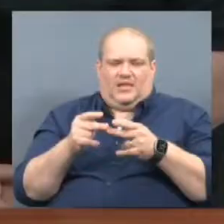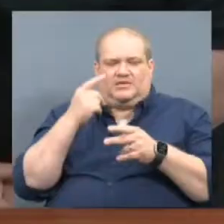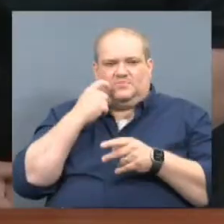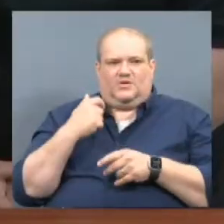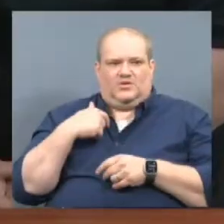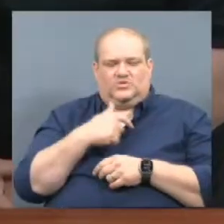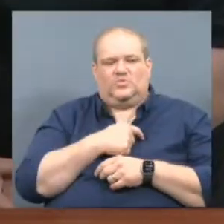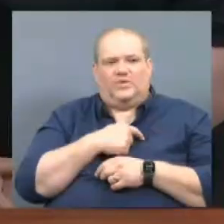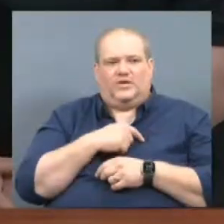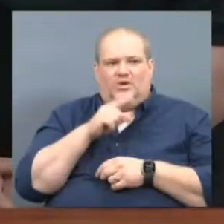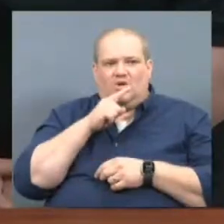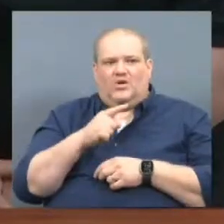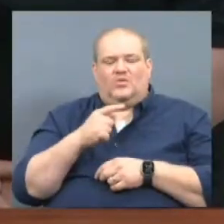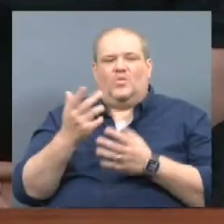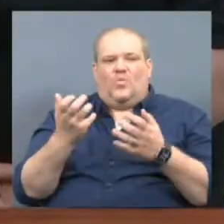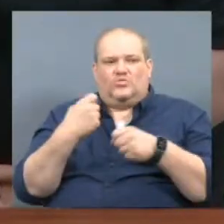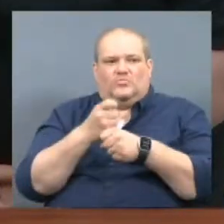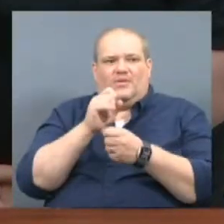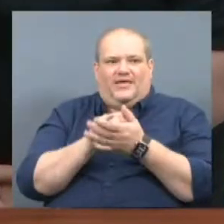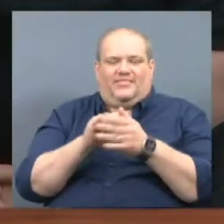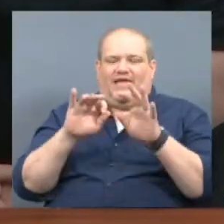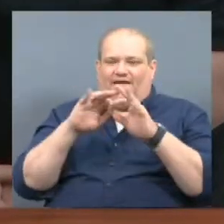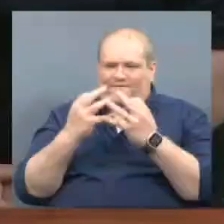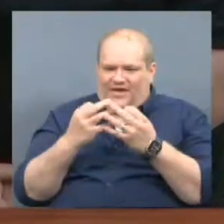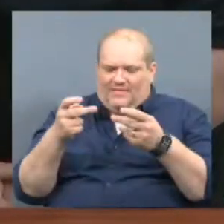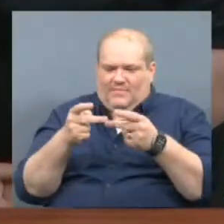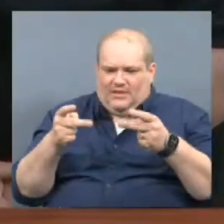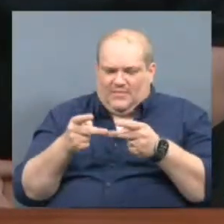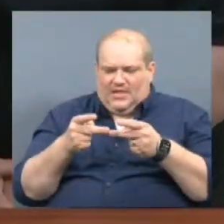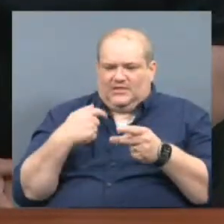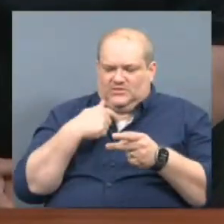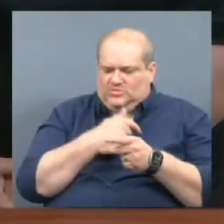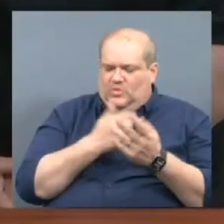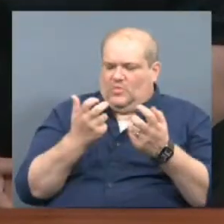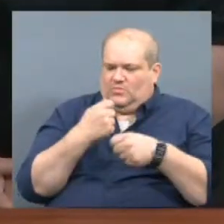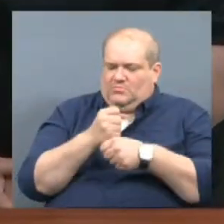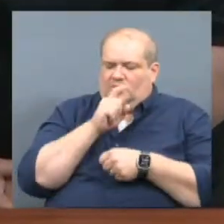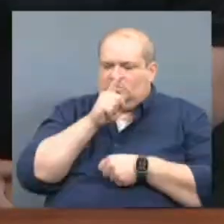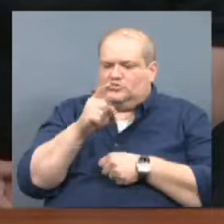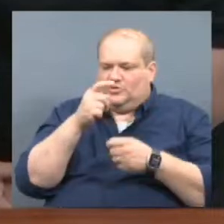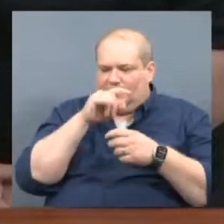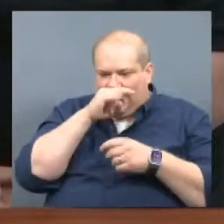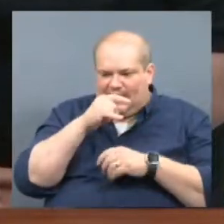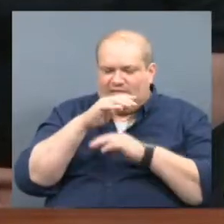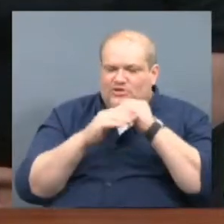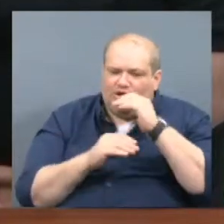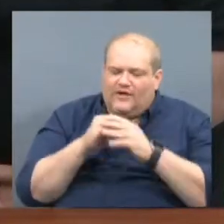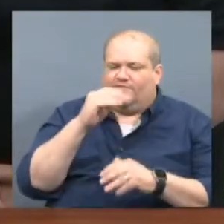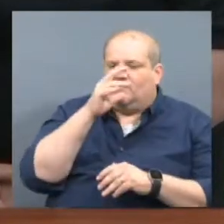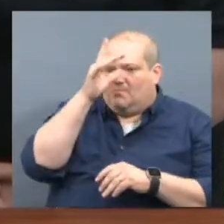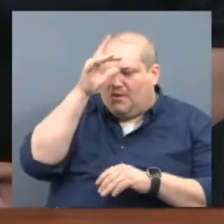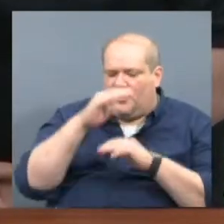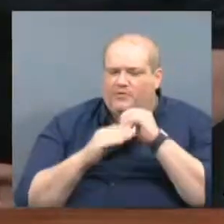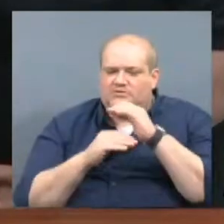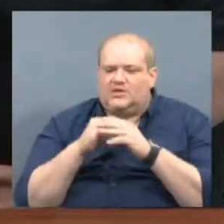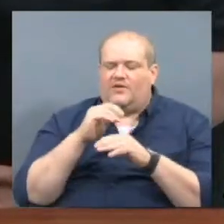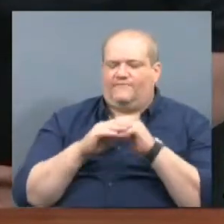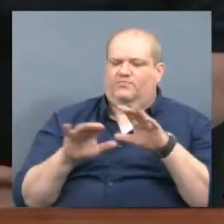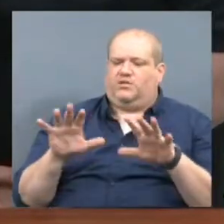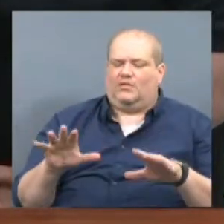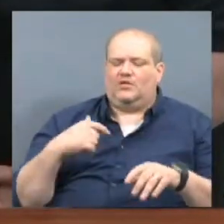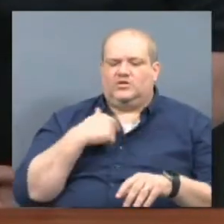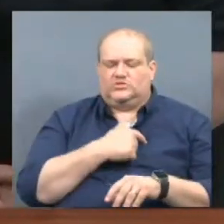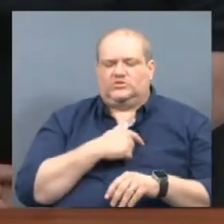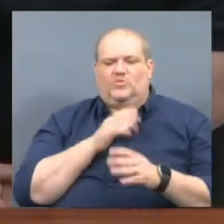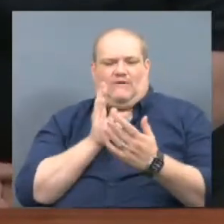we are, like I said, we want to make this a family place. We want to make sure that kids are comfortable, parents are comfortable.